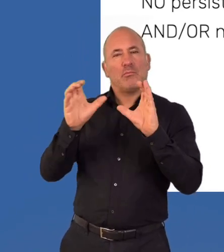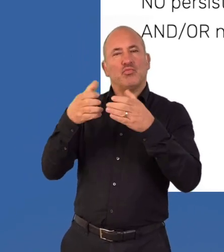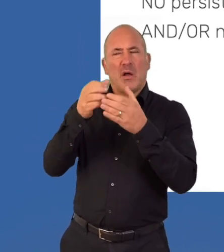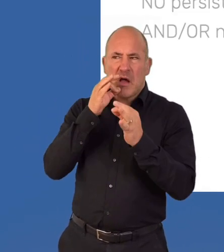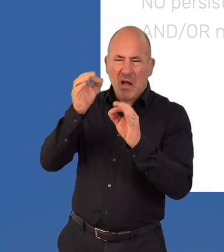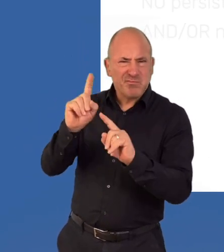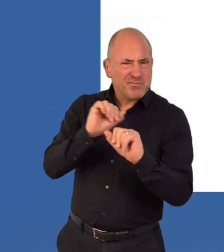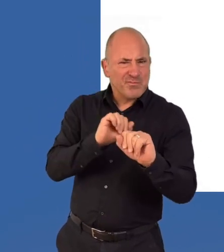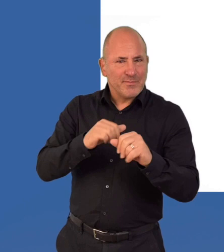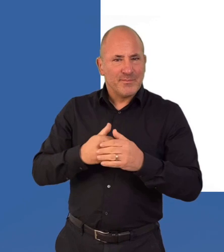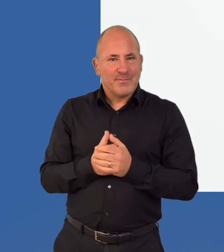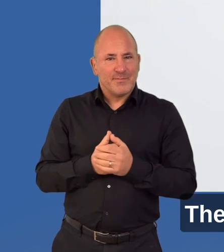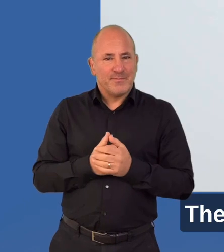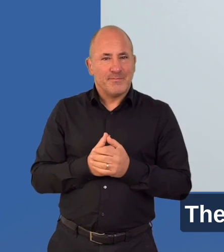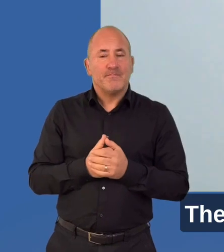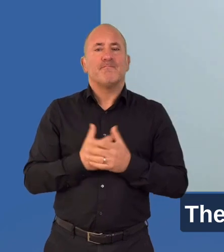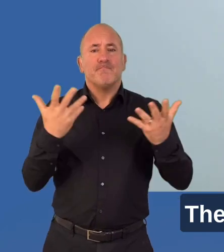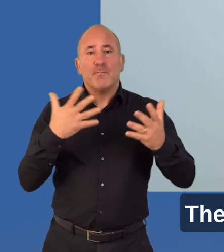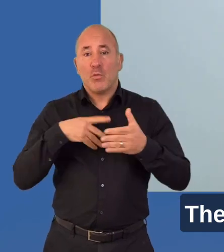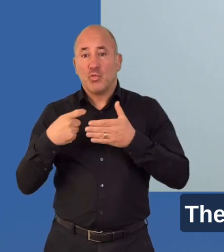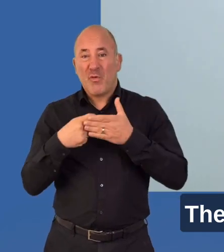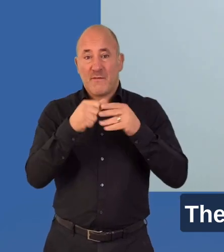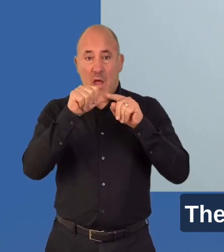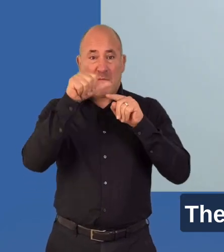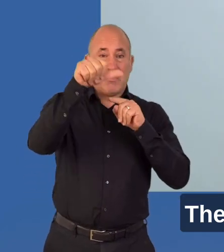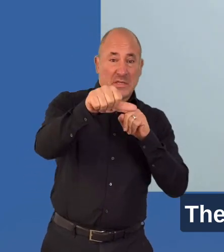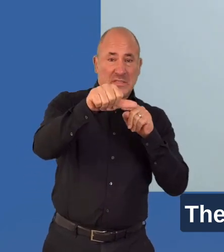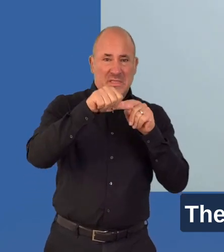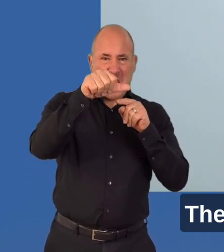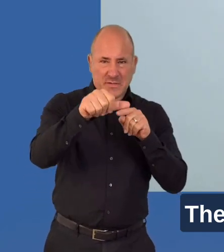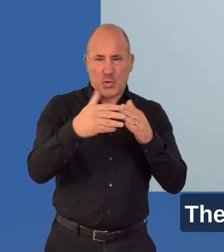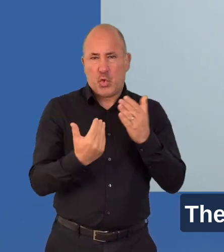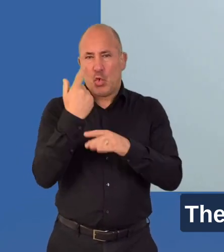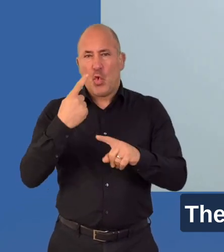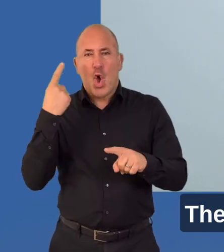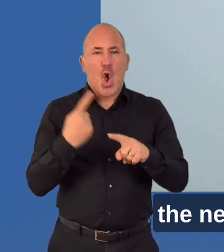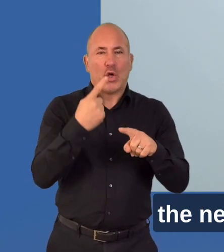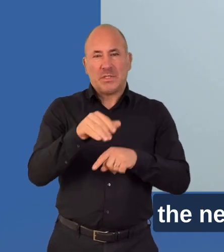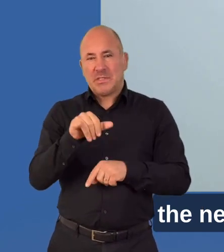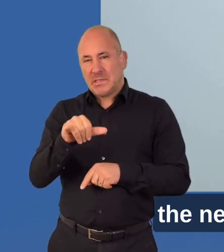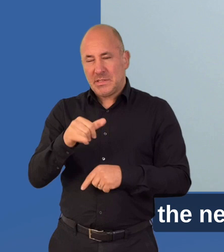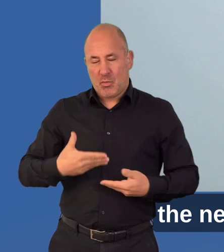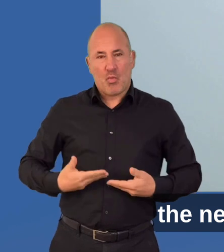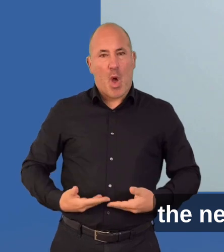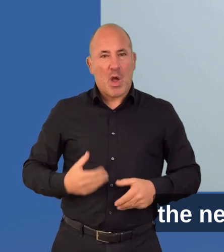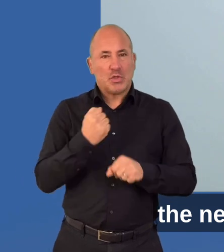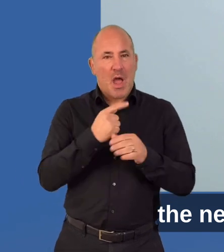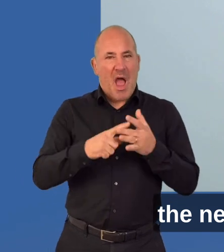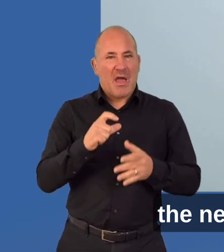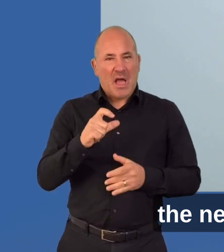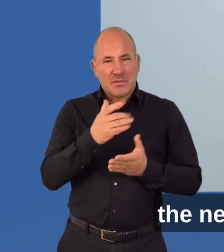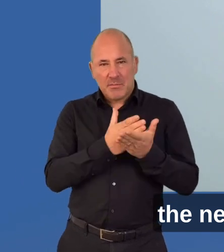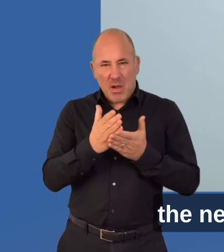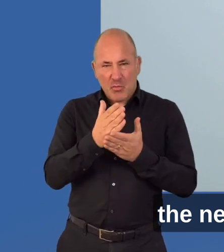your local trust. The indications to refer onwards to secondary care on the new urgent suspected lower